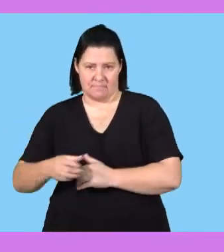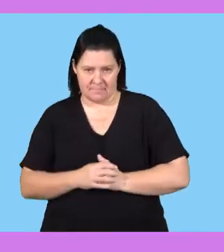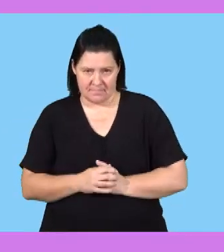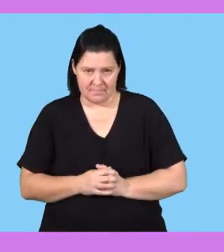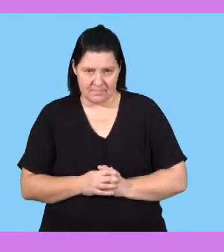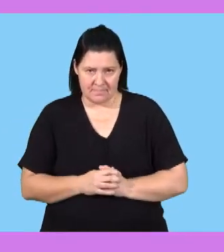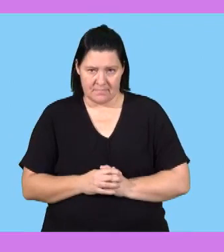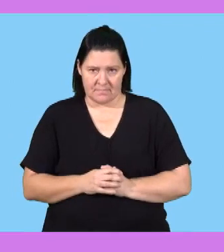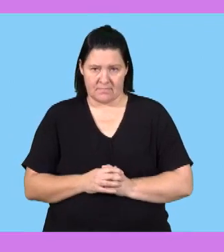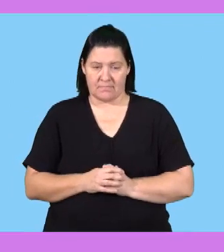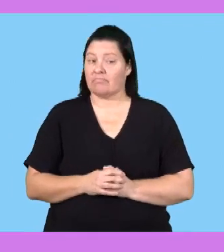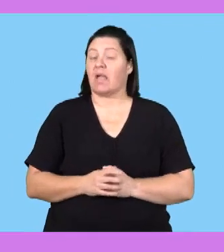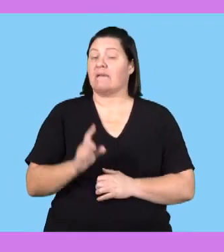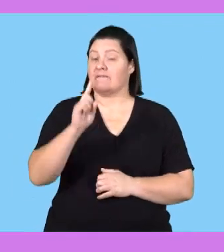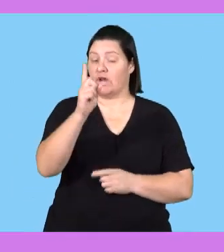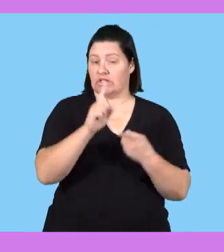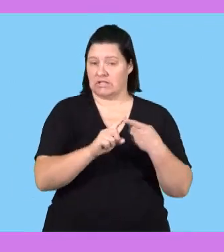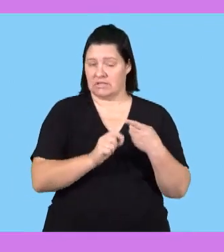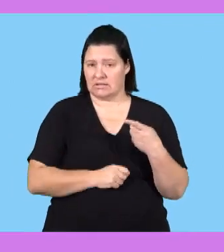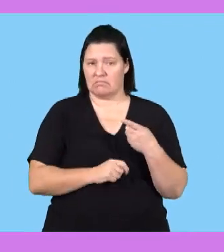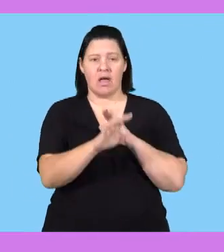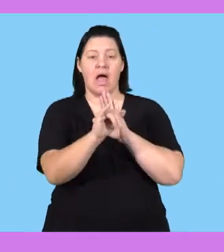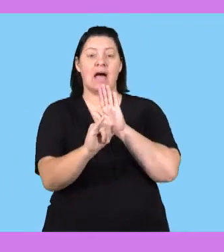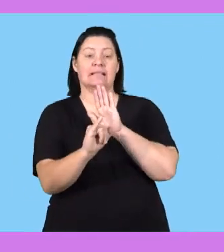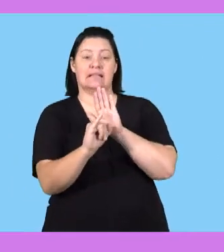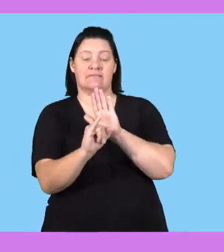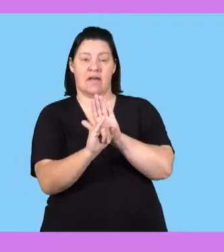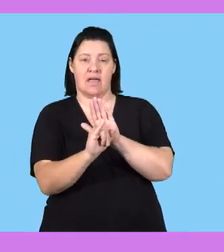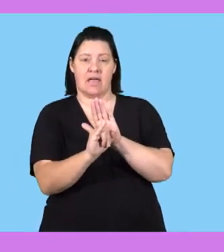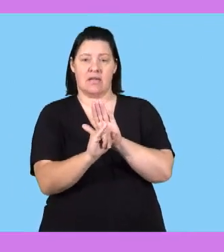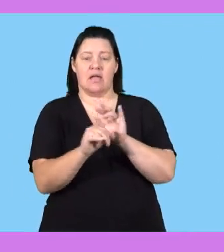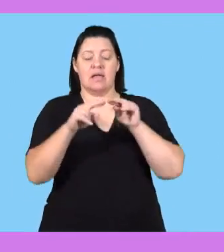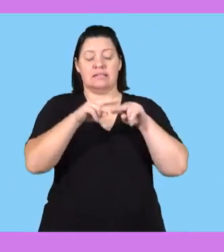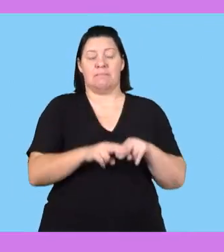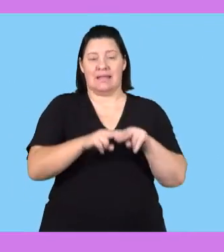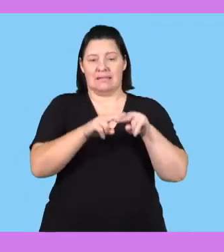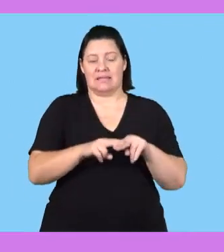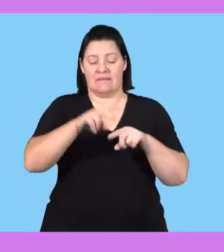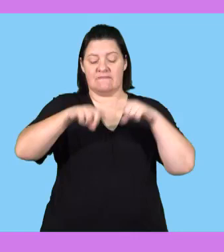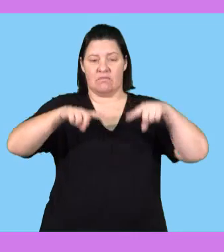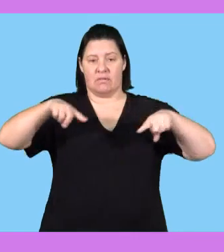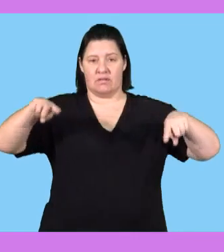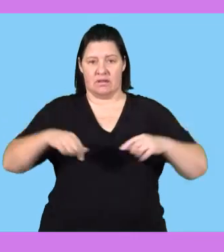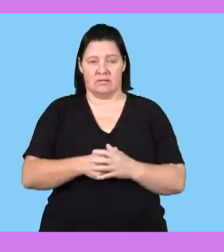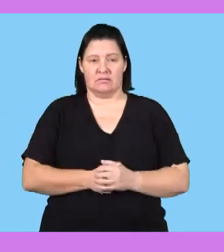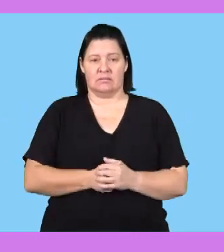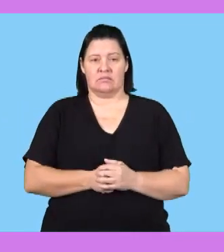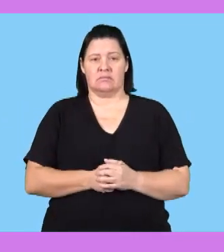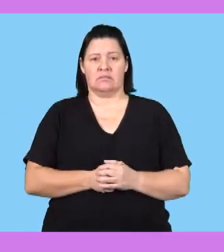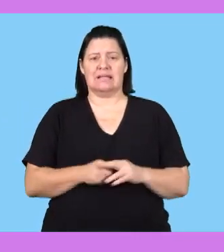meal. Okay, the first question now. Identify the dependent